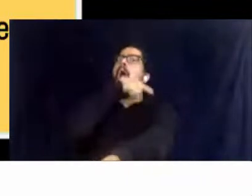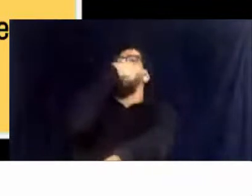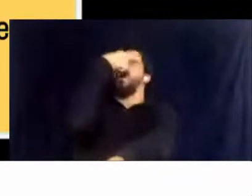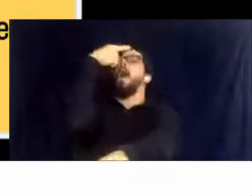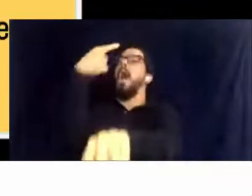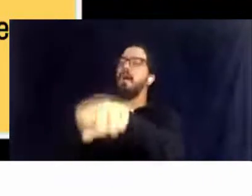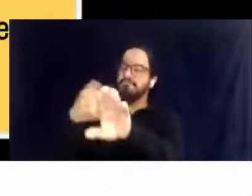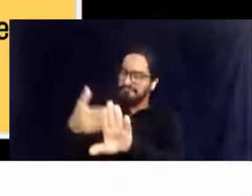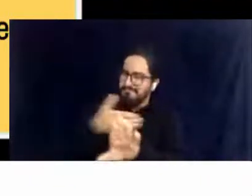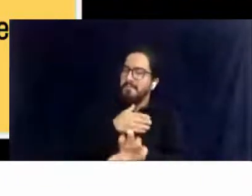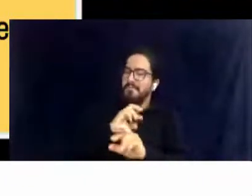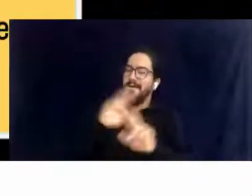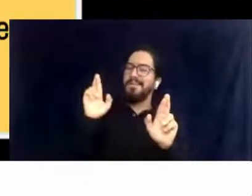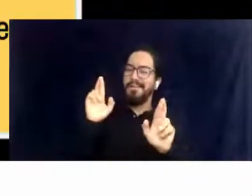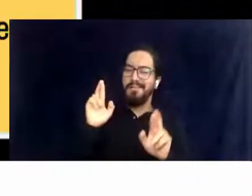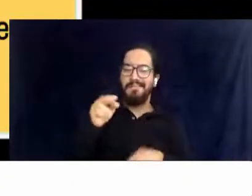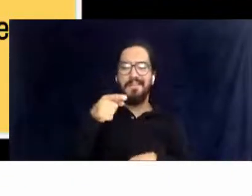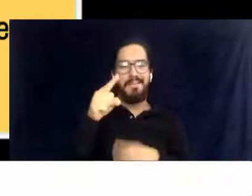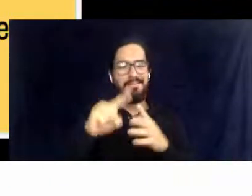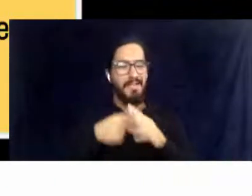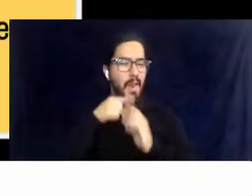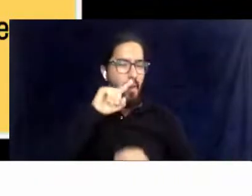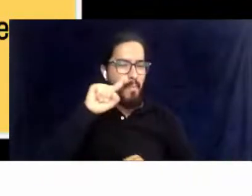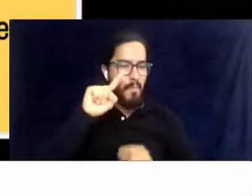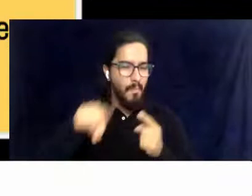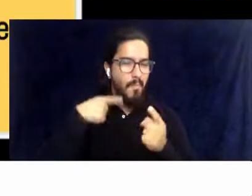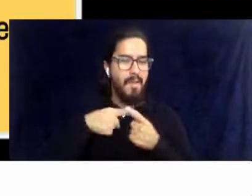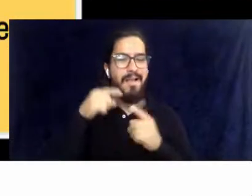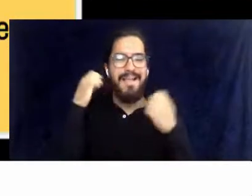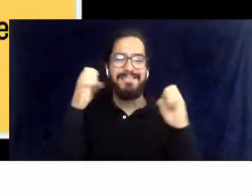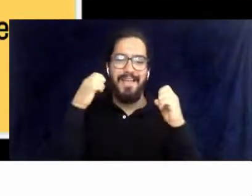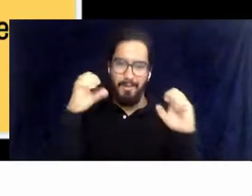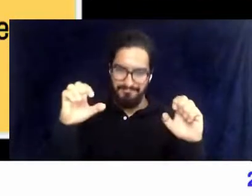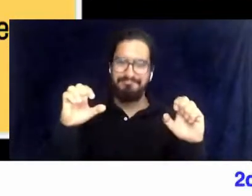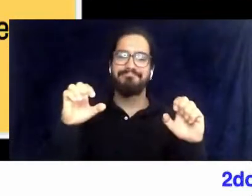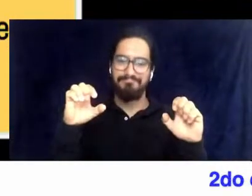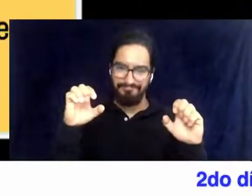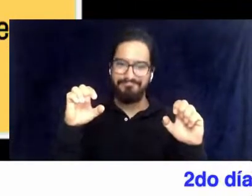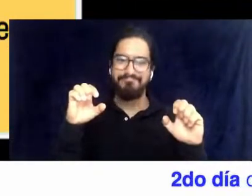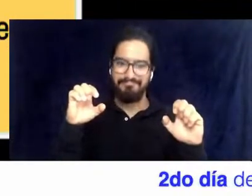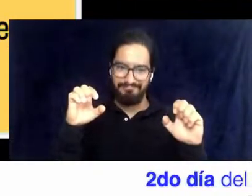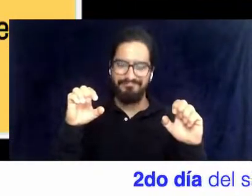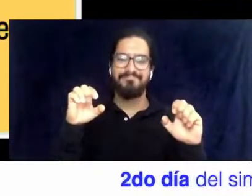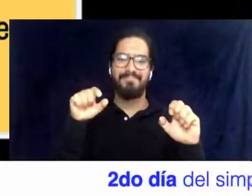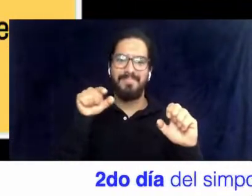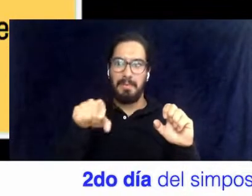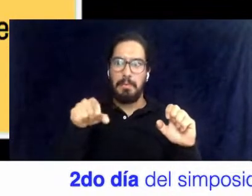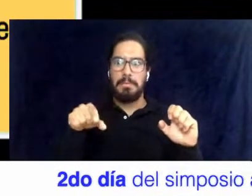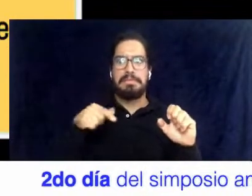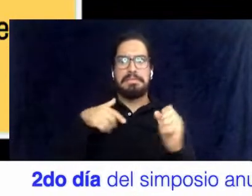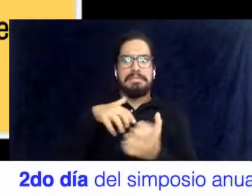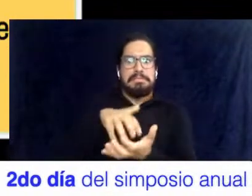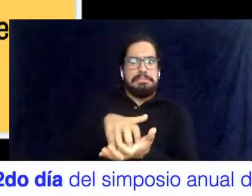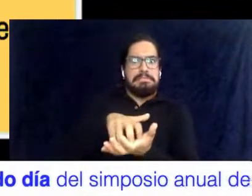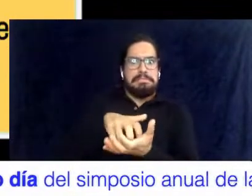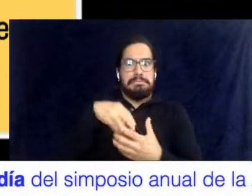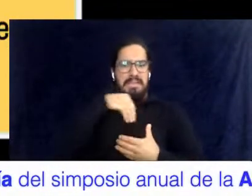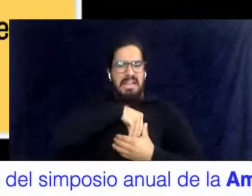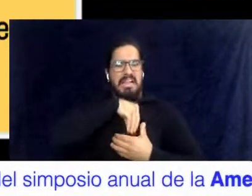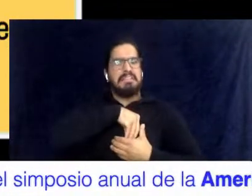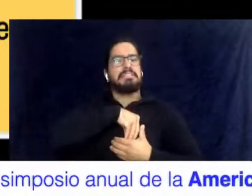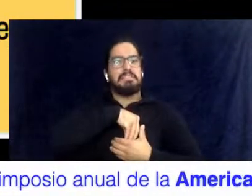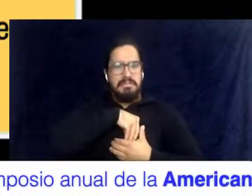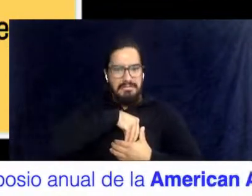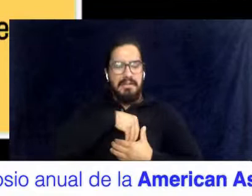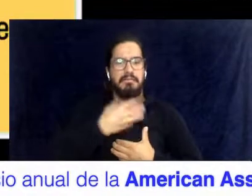in January was not the pandemic, but the earthquakes. And we were all already very frazzled. You know, having to